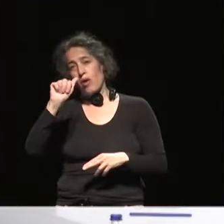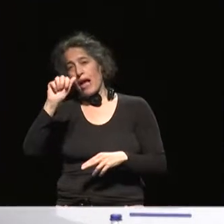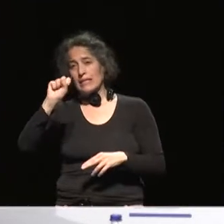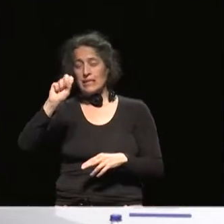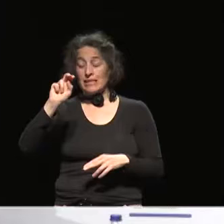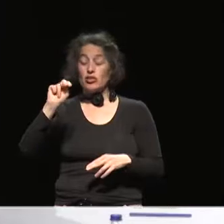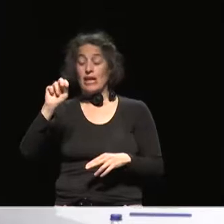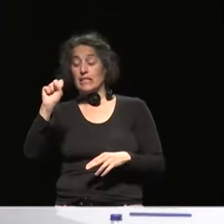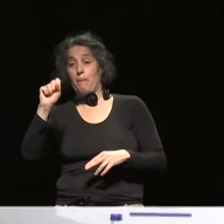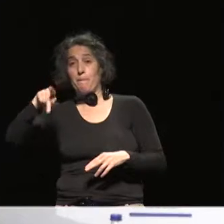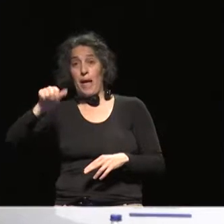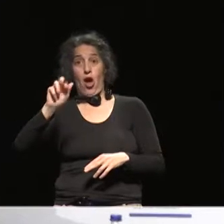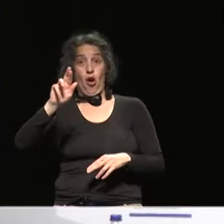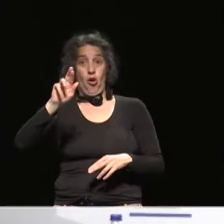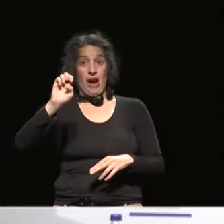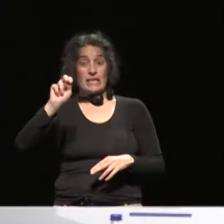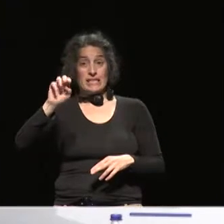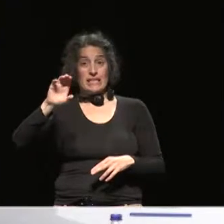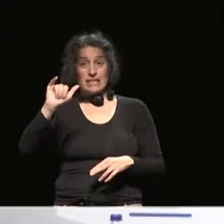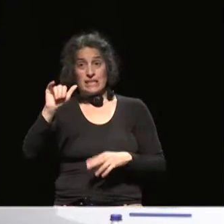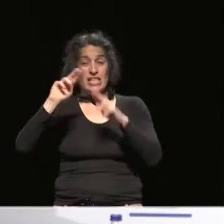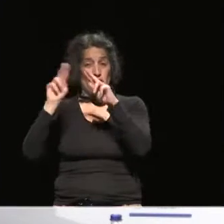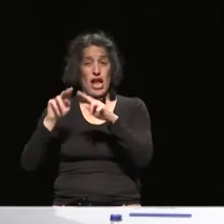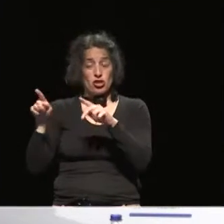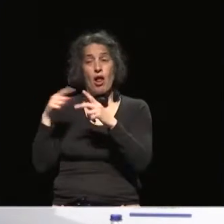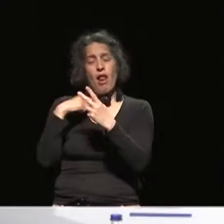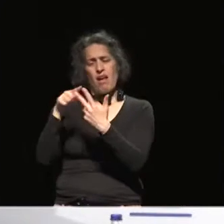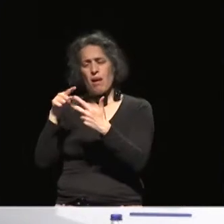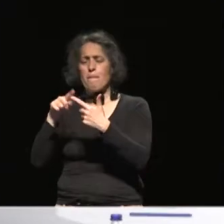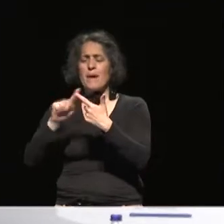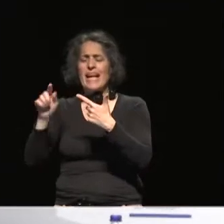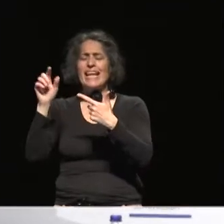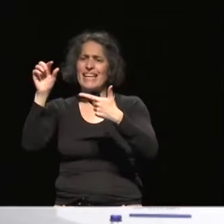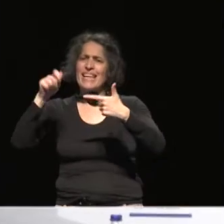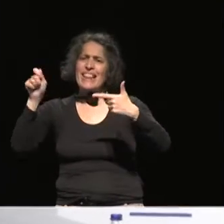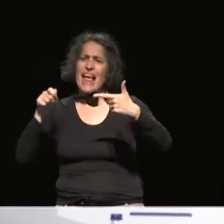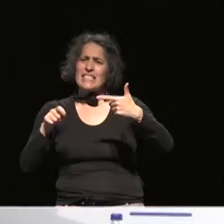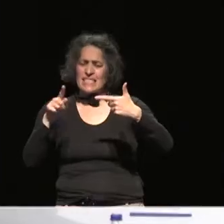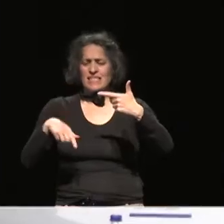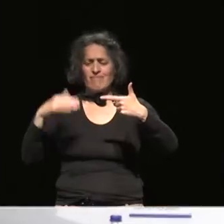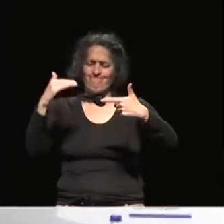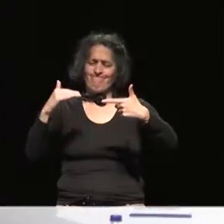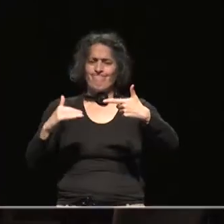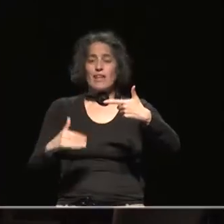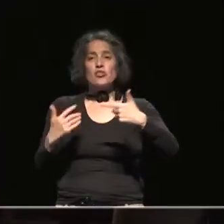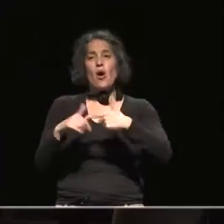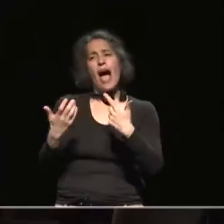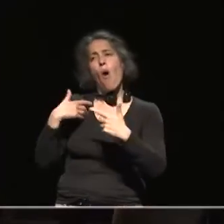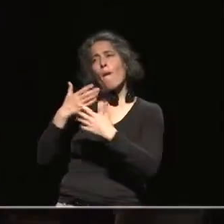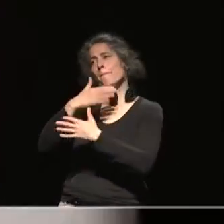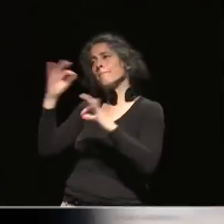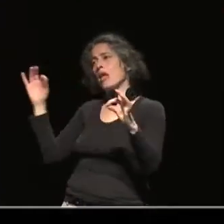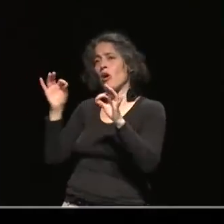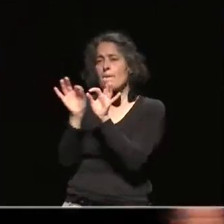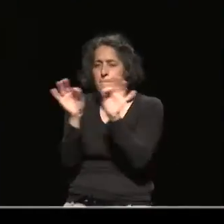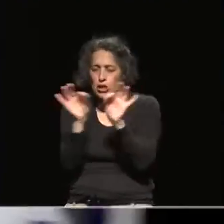do you think that can we work to better and more effectively measure corruption through reliable indicators? Thanks. Thank you for